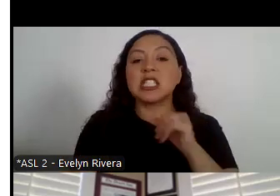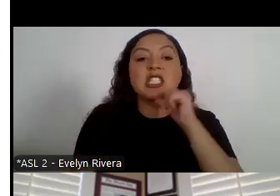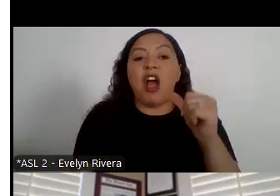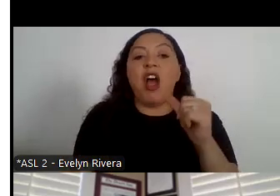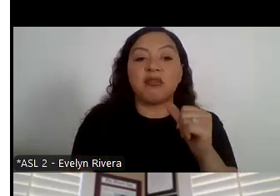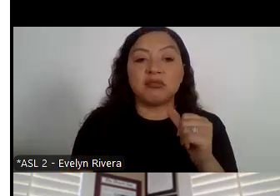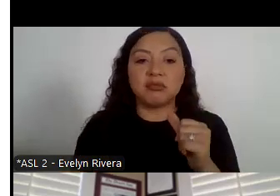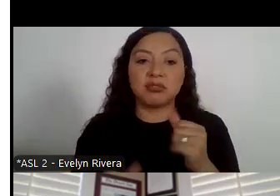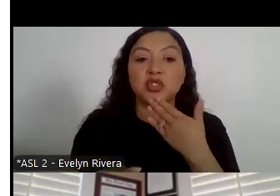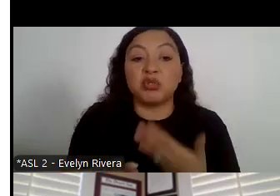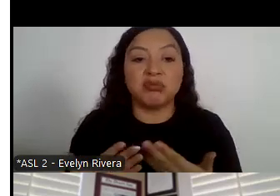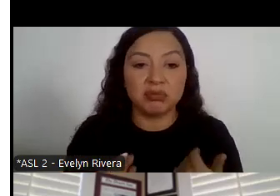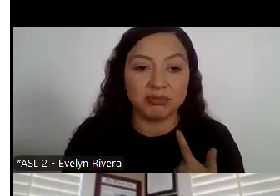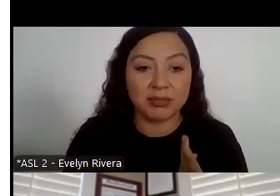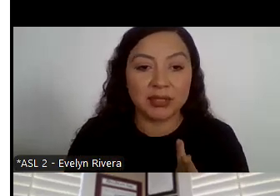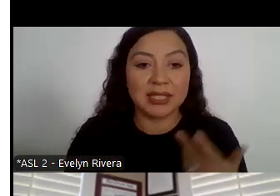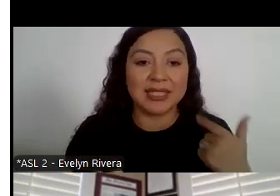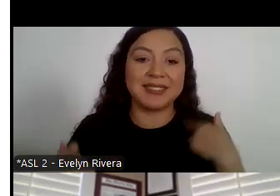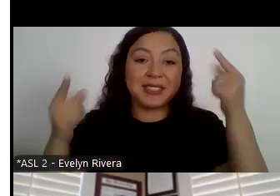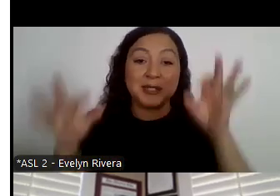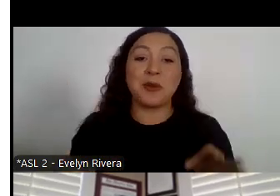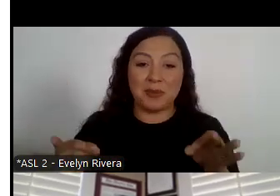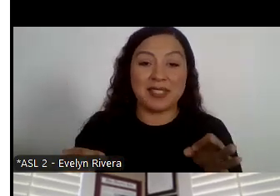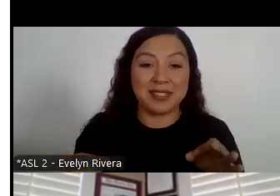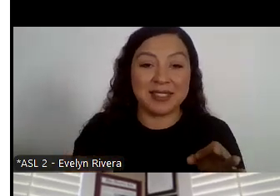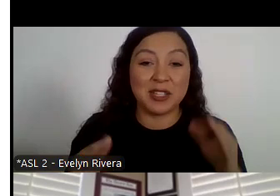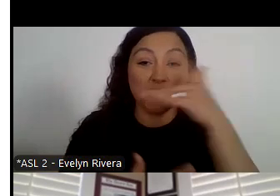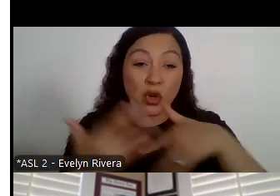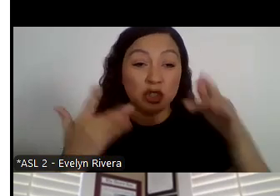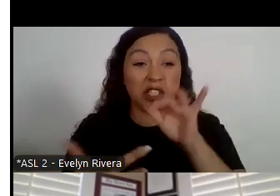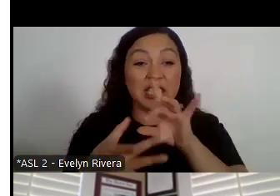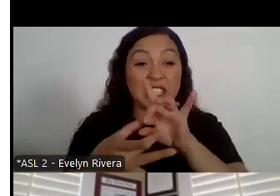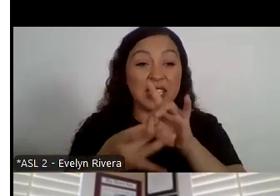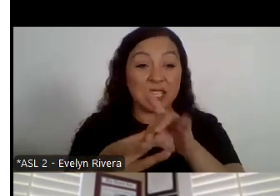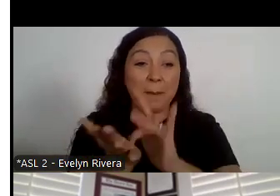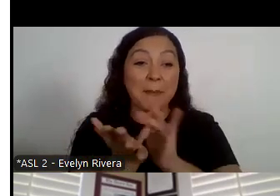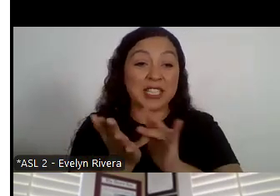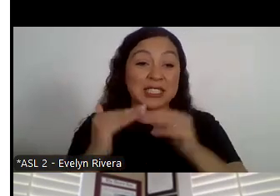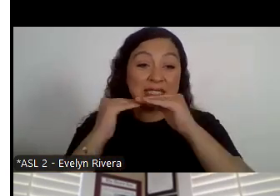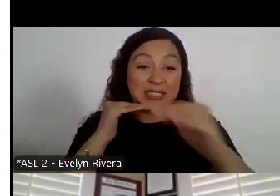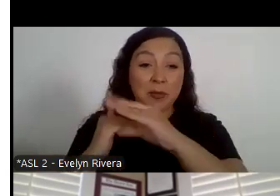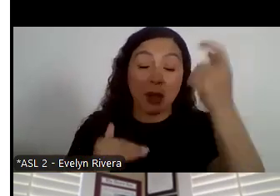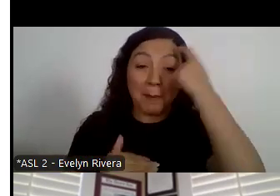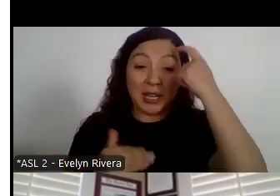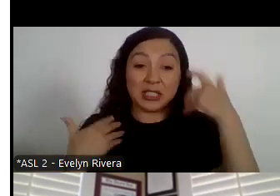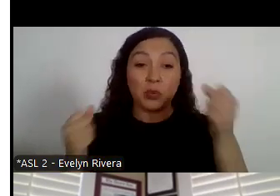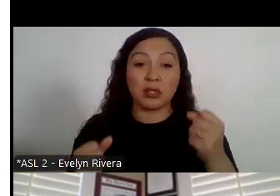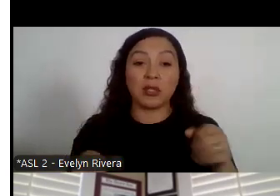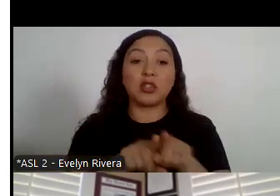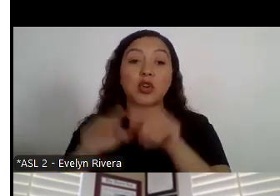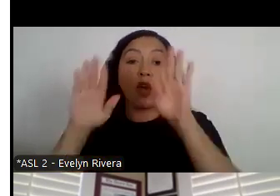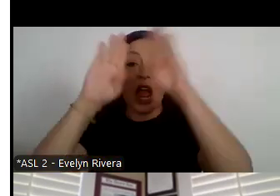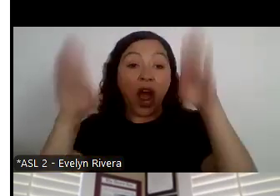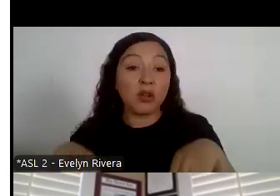someone remains socially connected, medically stable, and mentally well. Housing came through in two connected